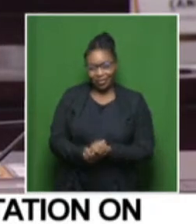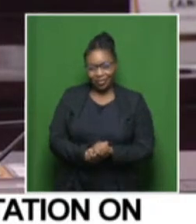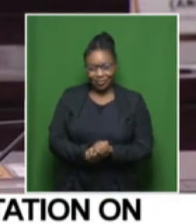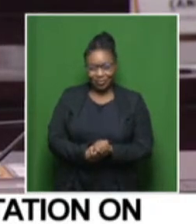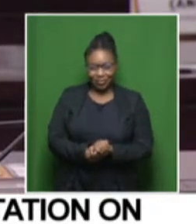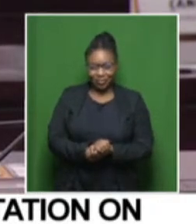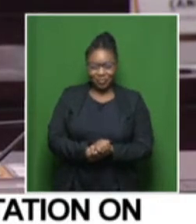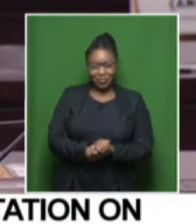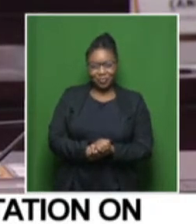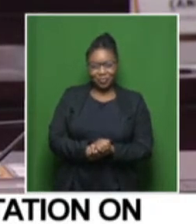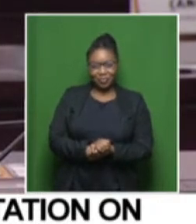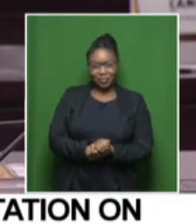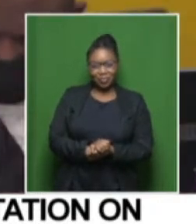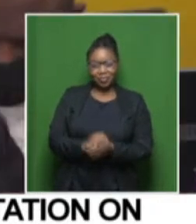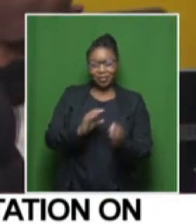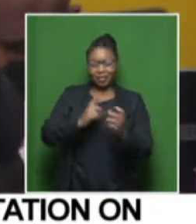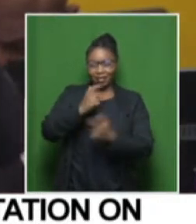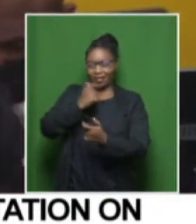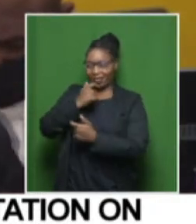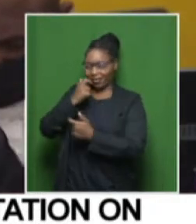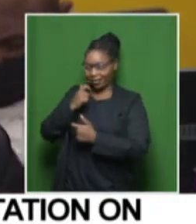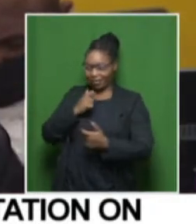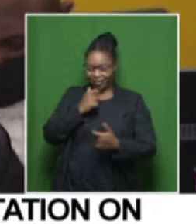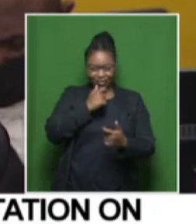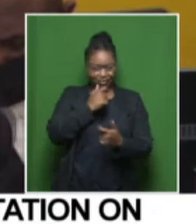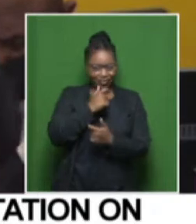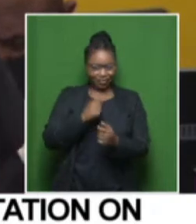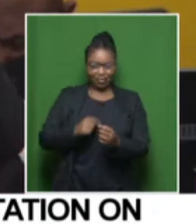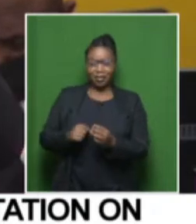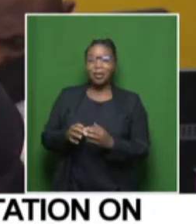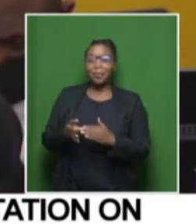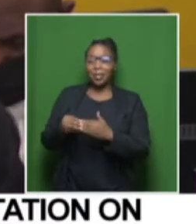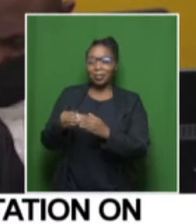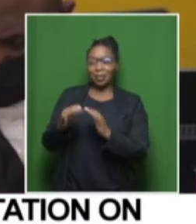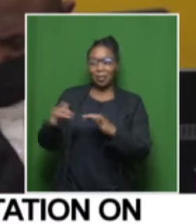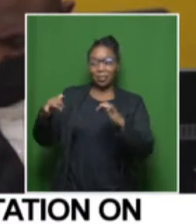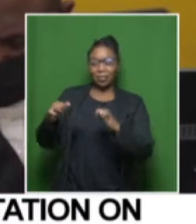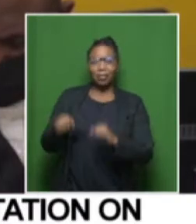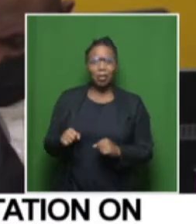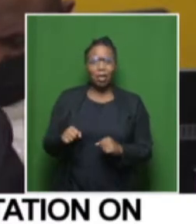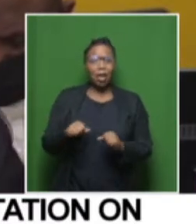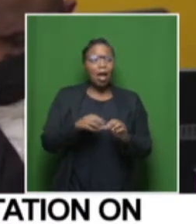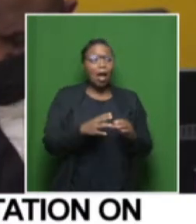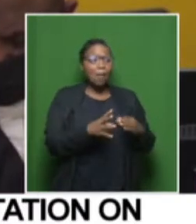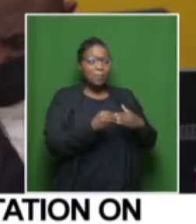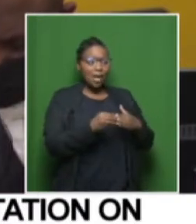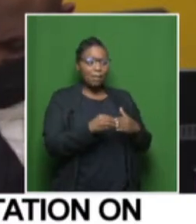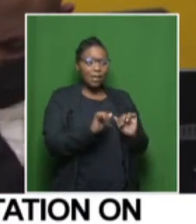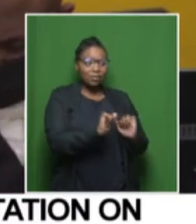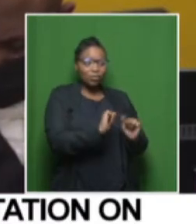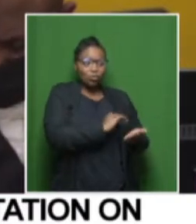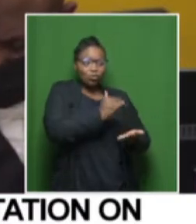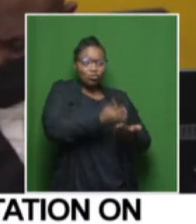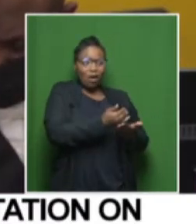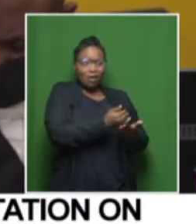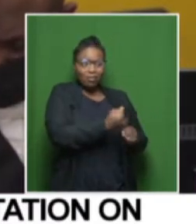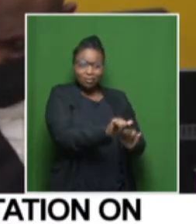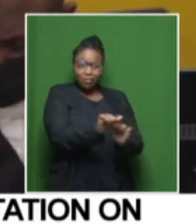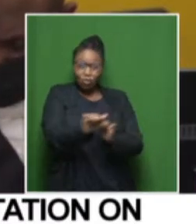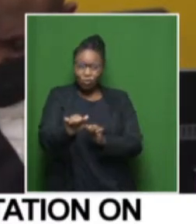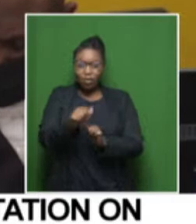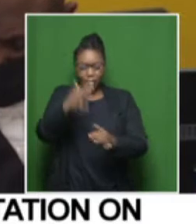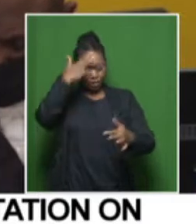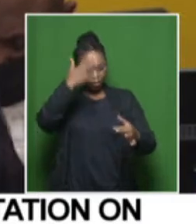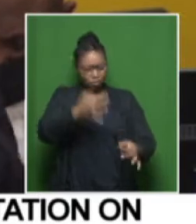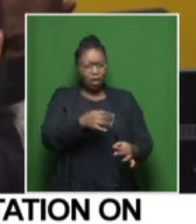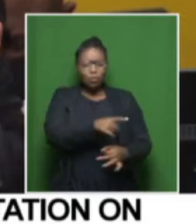No. Your trustees must make the decision. I will make the law which make it possible for the trustees to